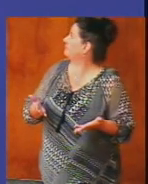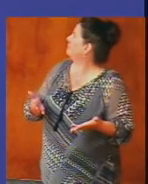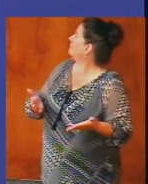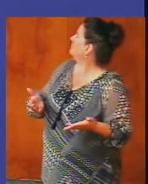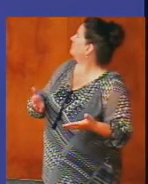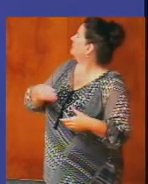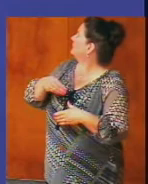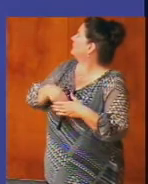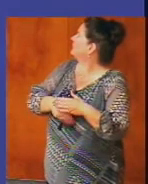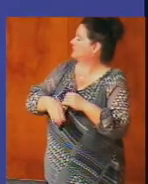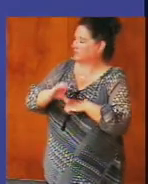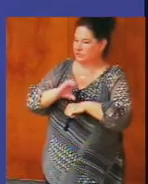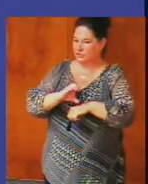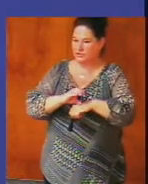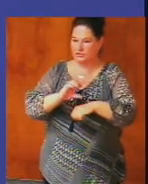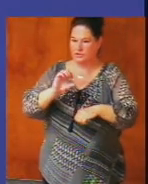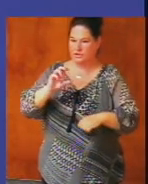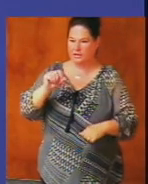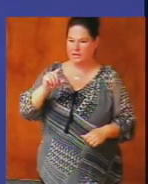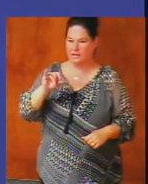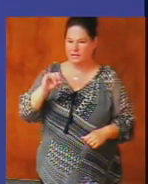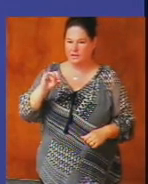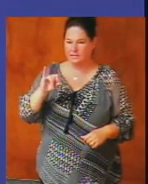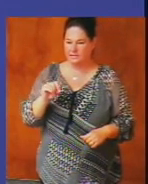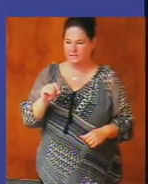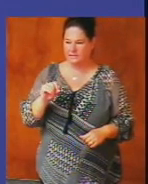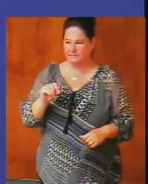in the church at Colossae.